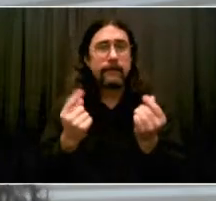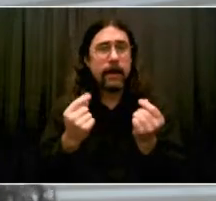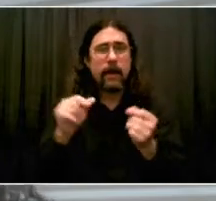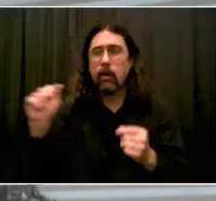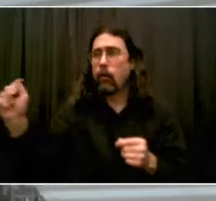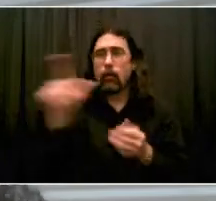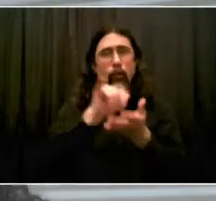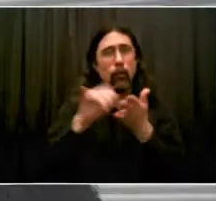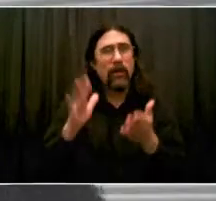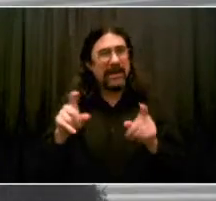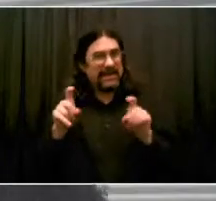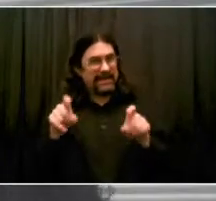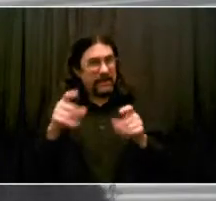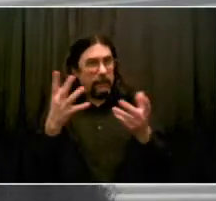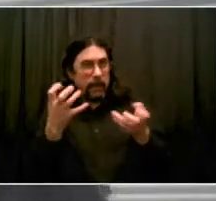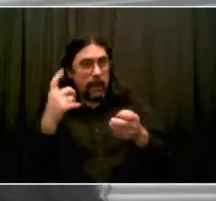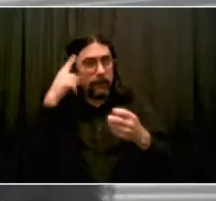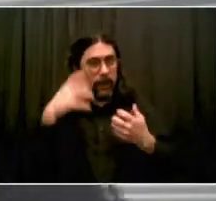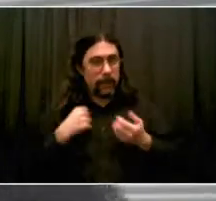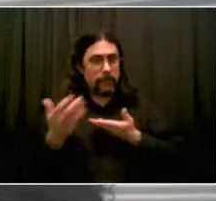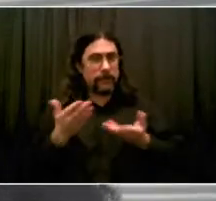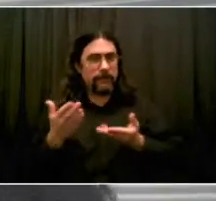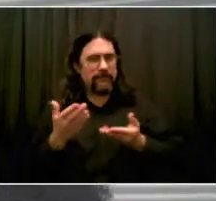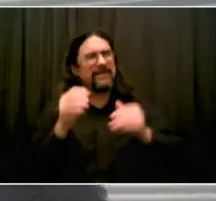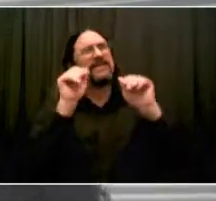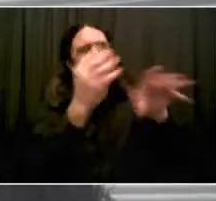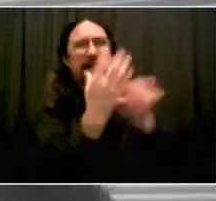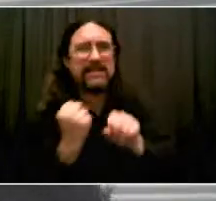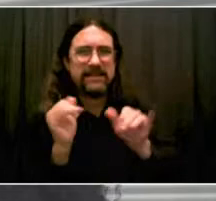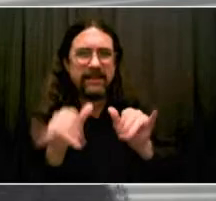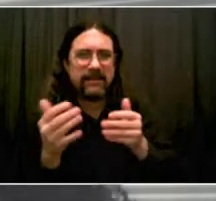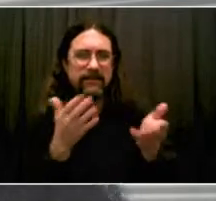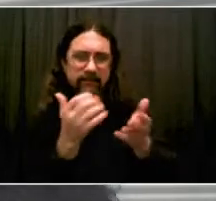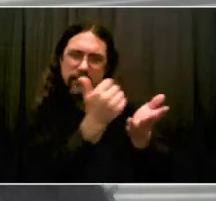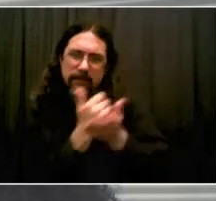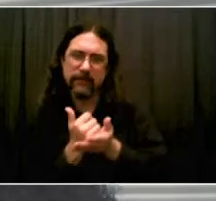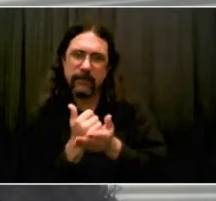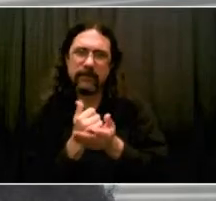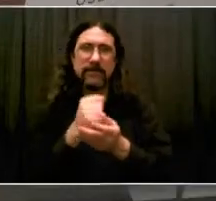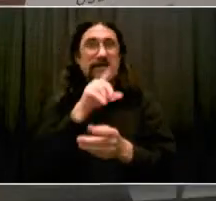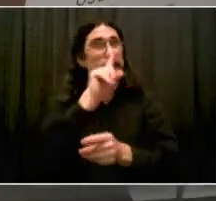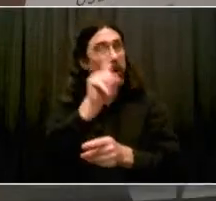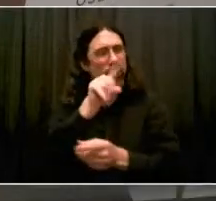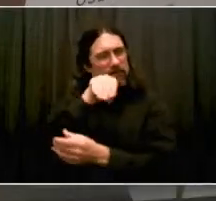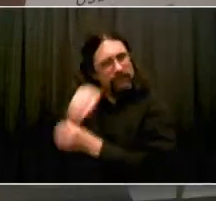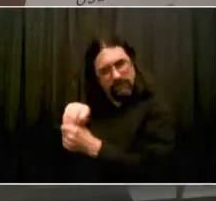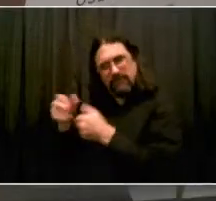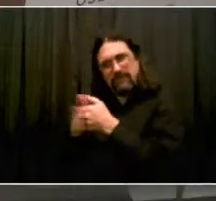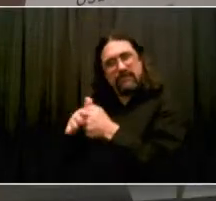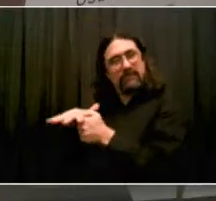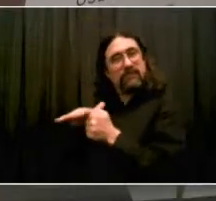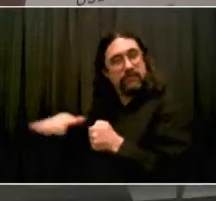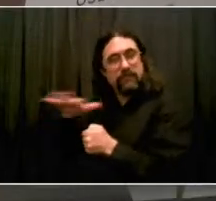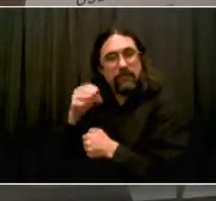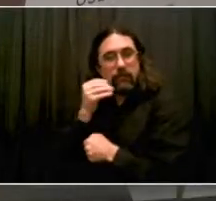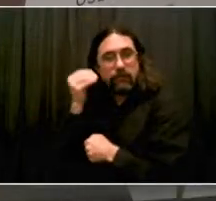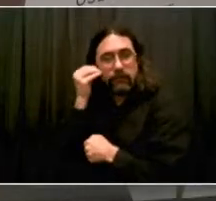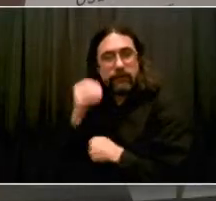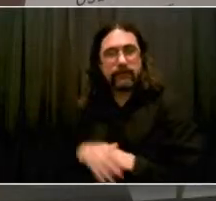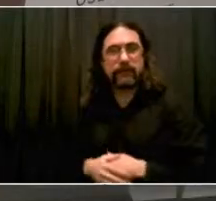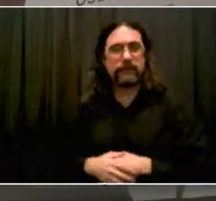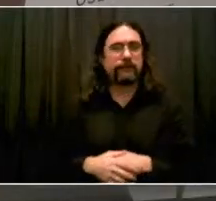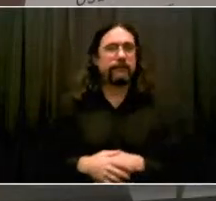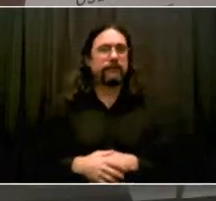mental health services would be able to access those services in their communities. Depression can touch everybody, all